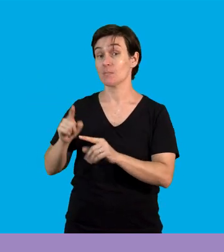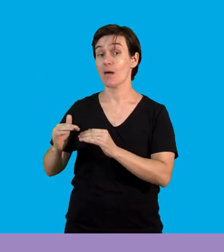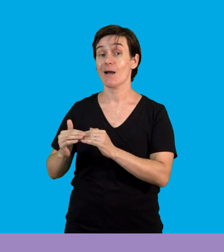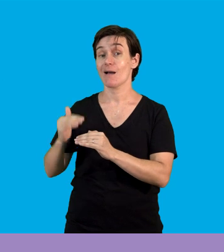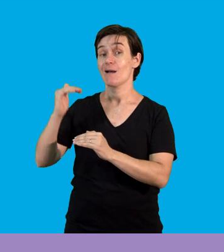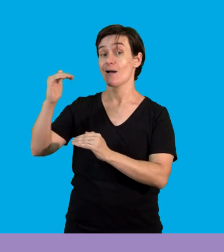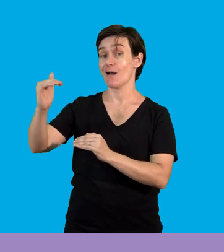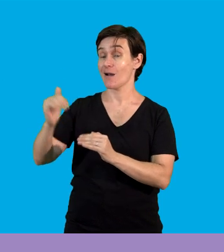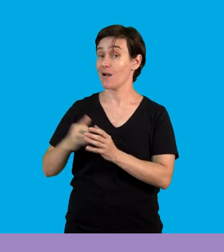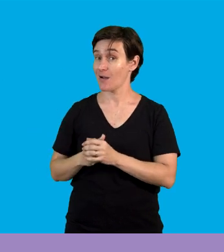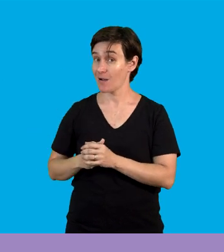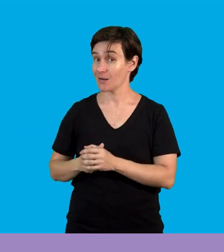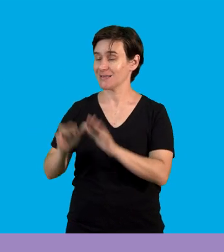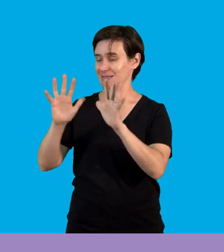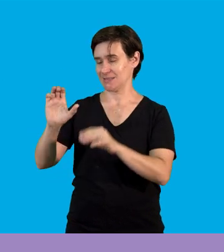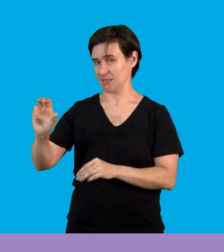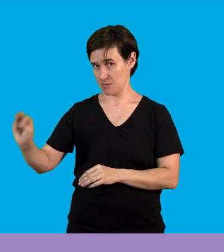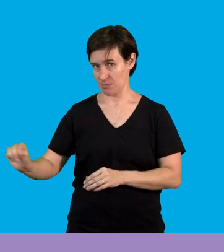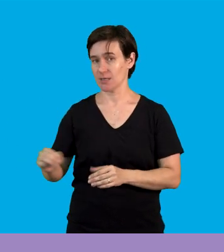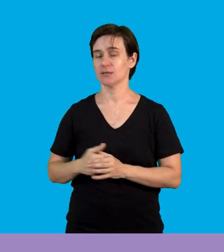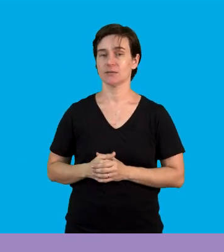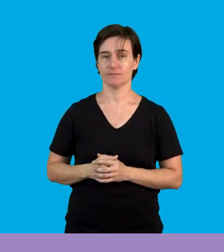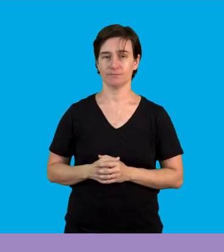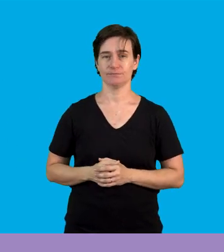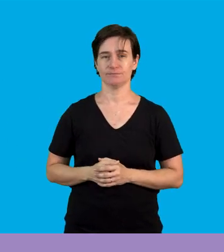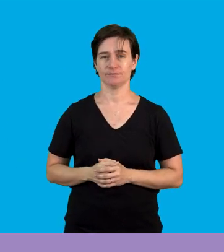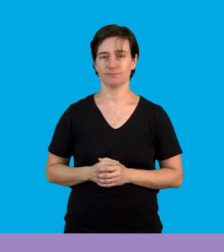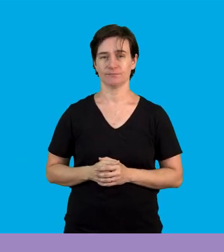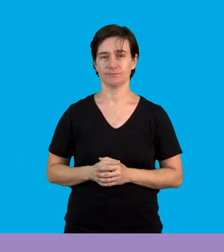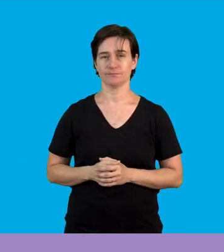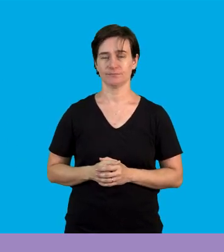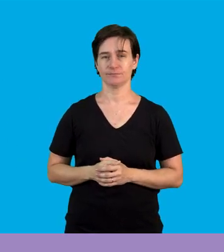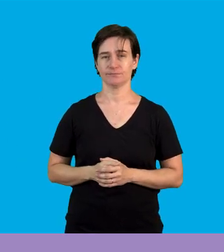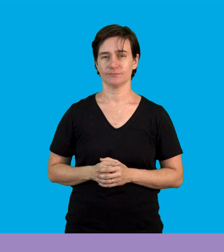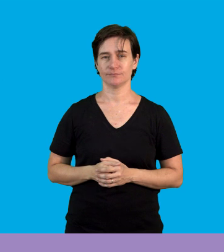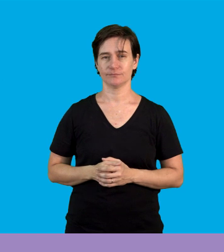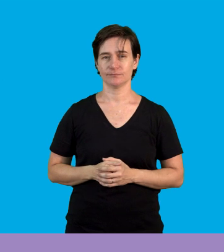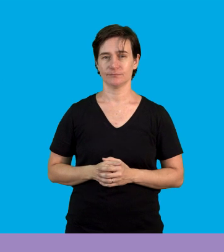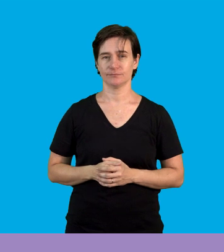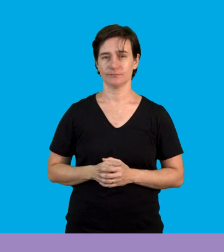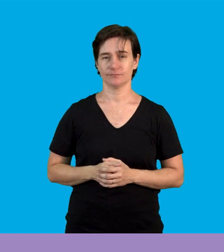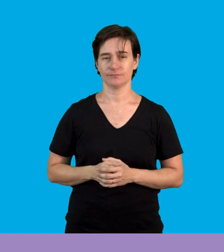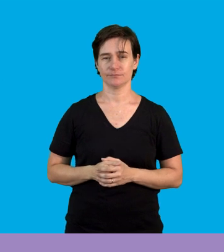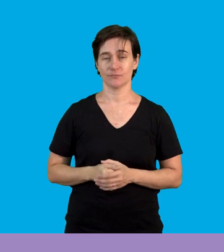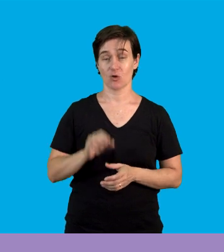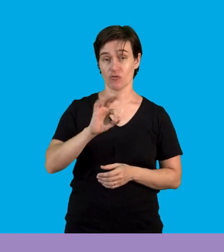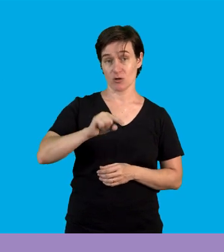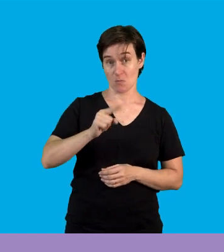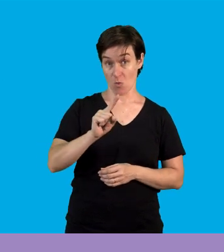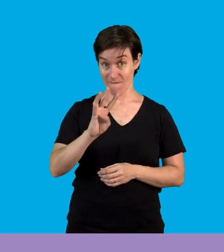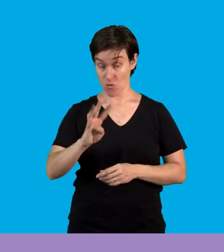going to multiply that by 10 centimeters. So when we